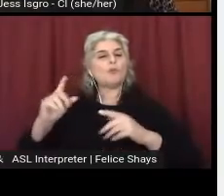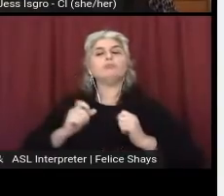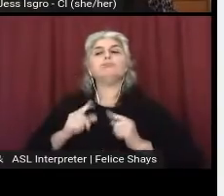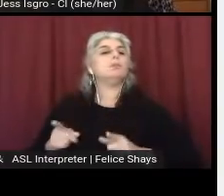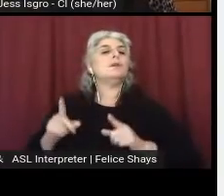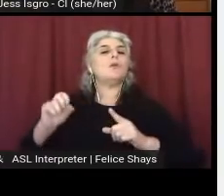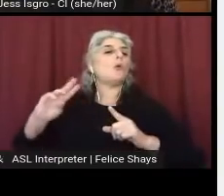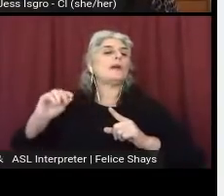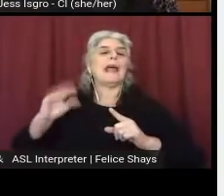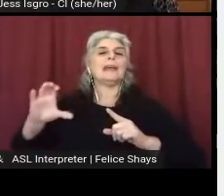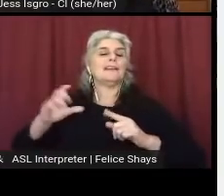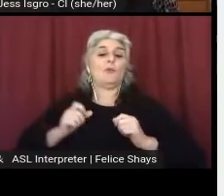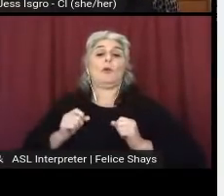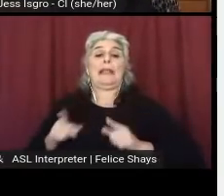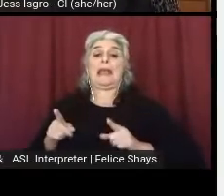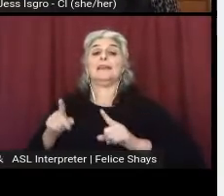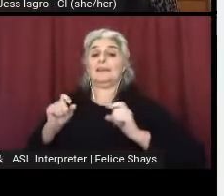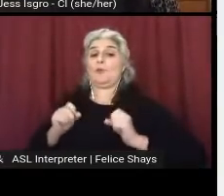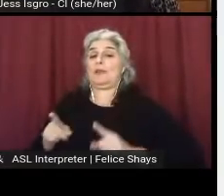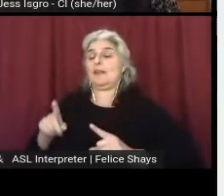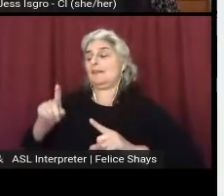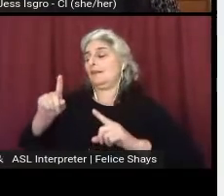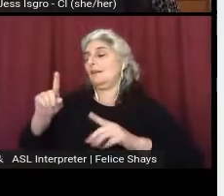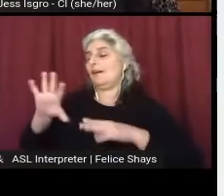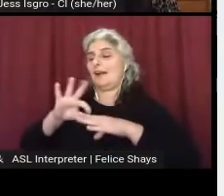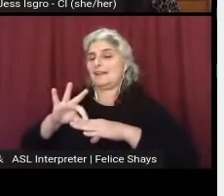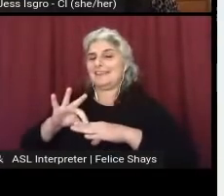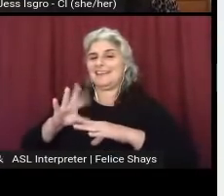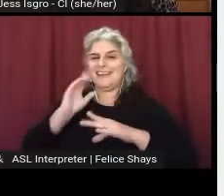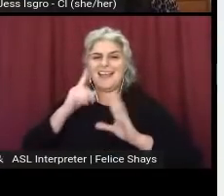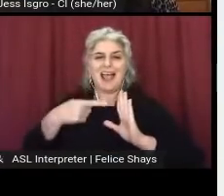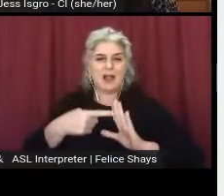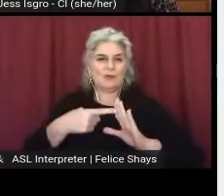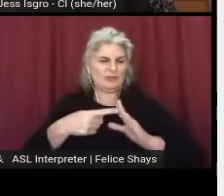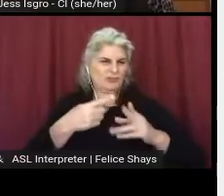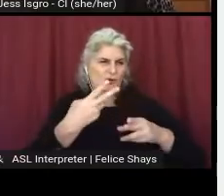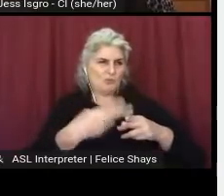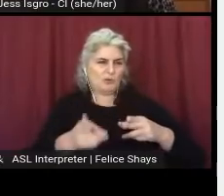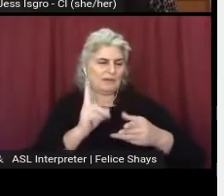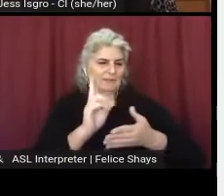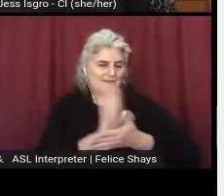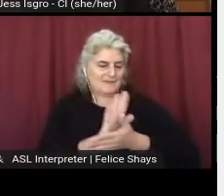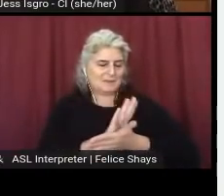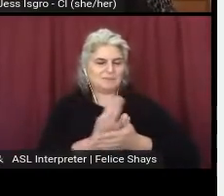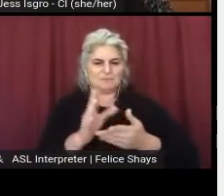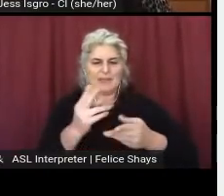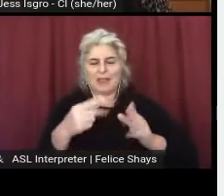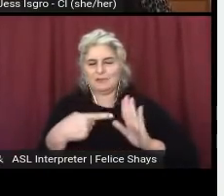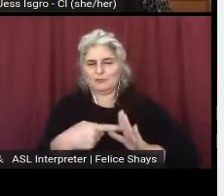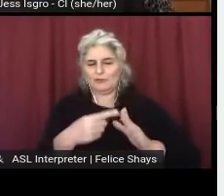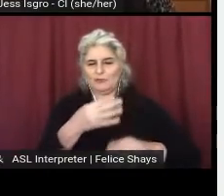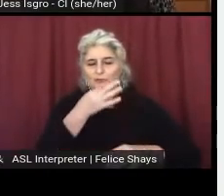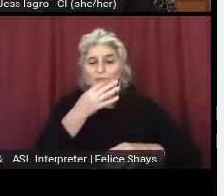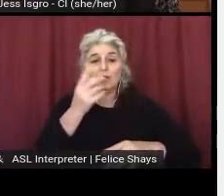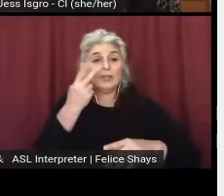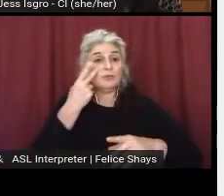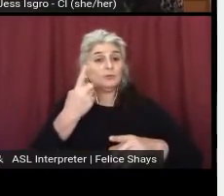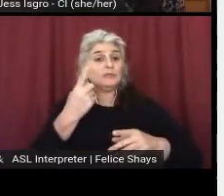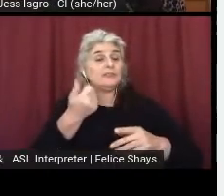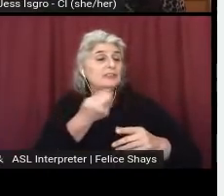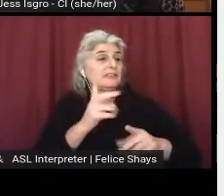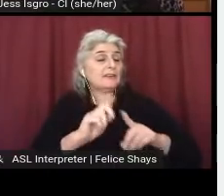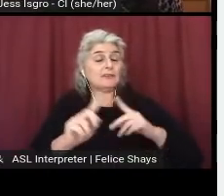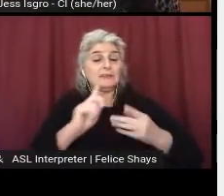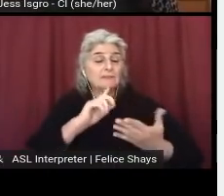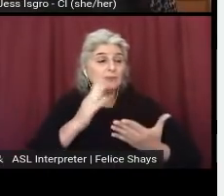initially posted organically. In this clip, which I'll play just a few seconds of, you'll hear and see two Chicago Symphony Orchestra musicians, one